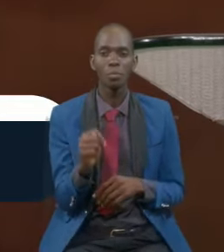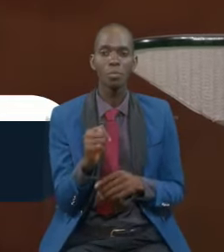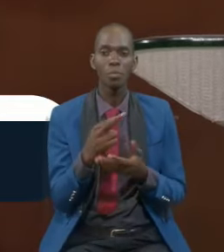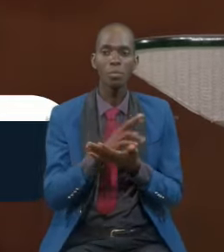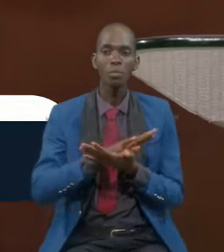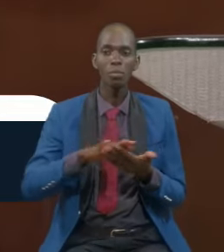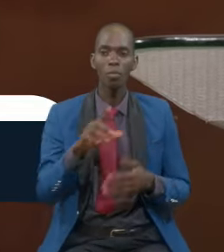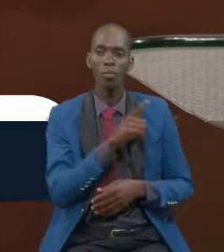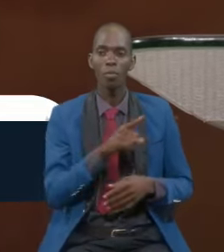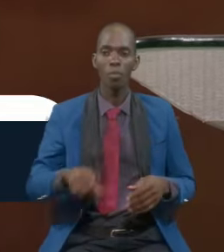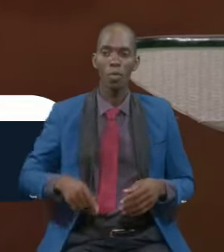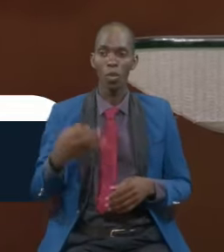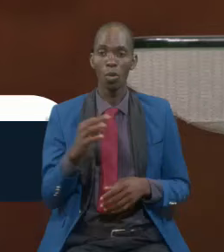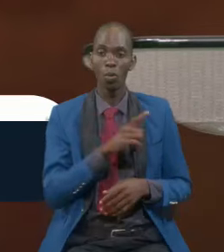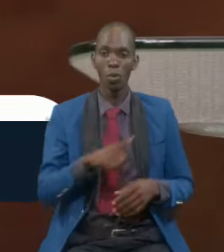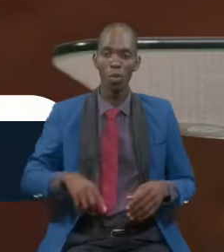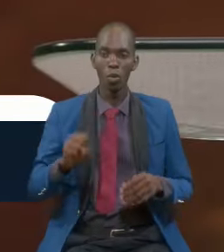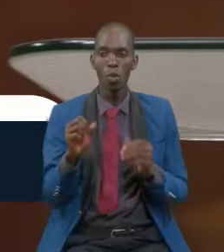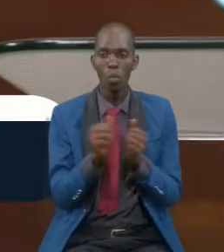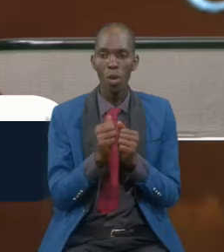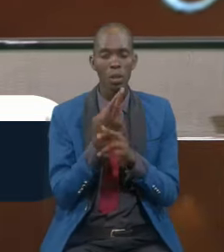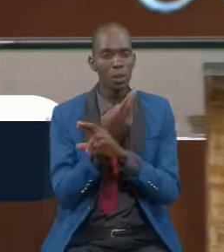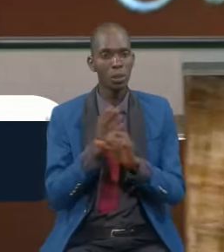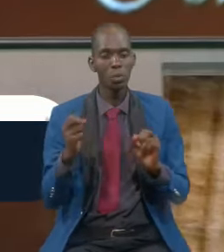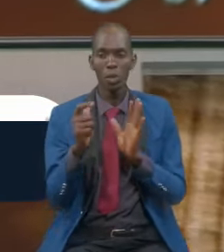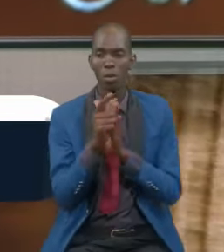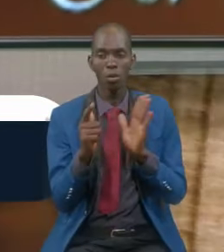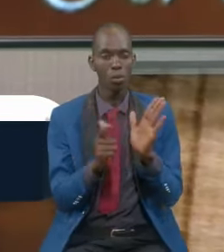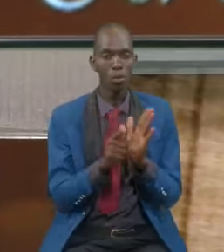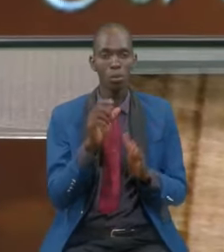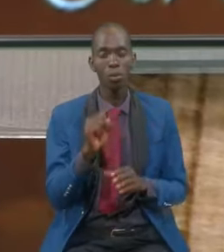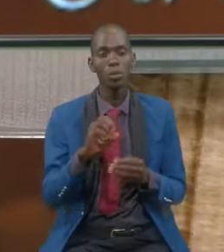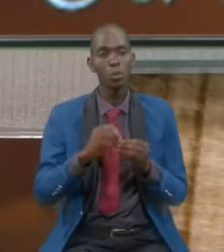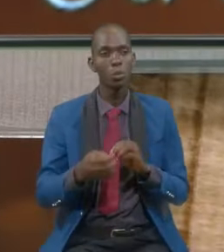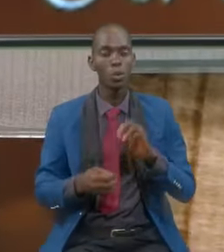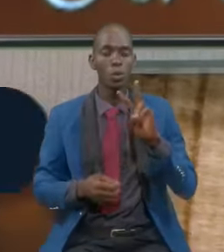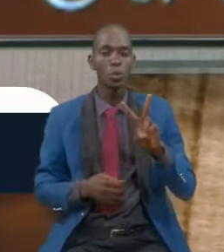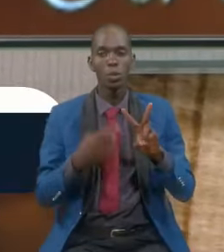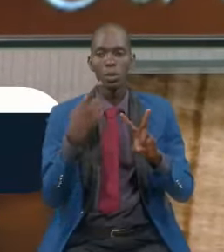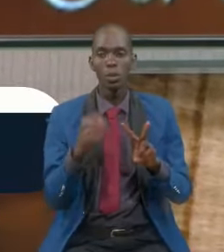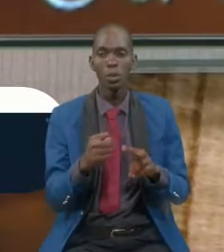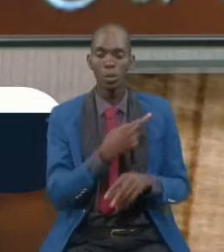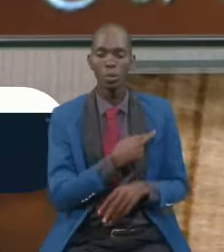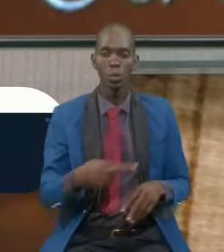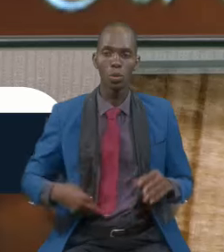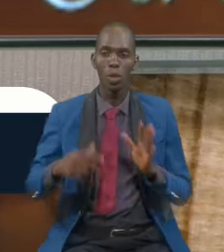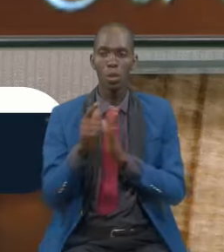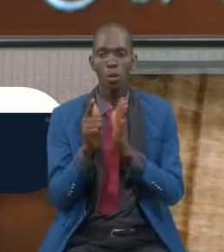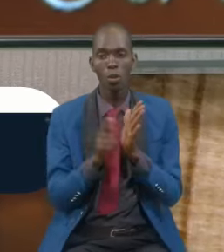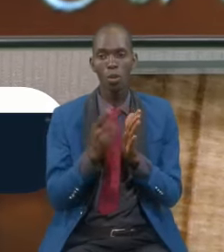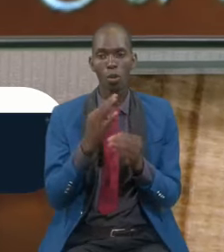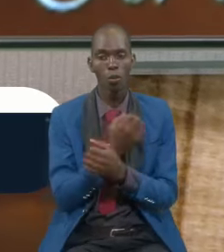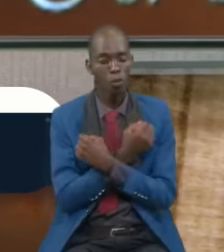with redemptive precepts. Number two, we're looking at the royal law of love for